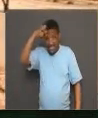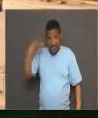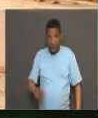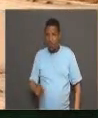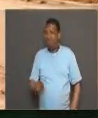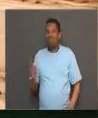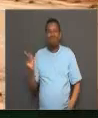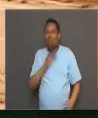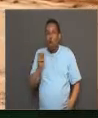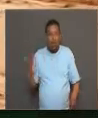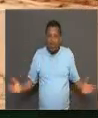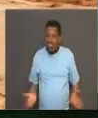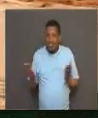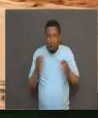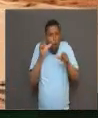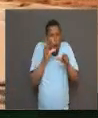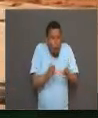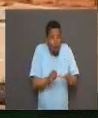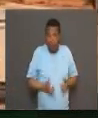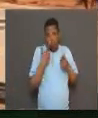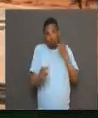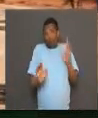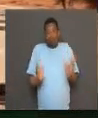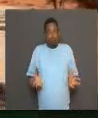encourage permanent settlement.